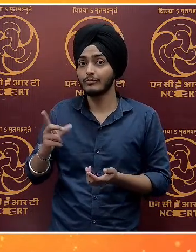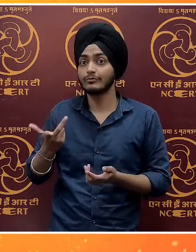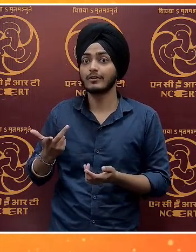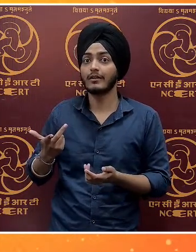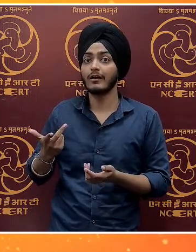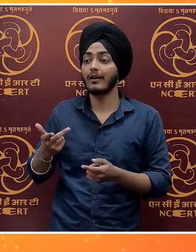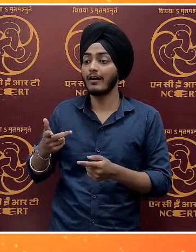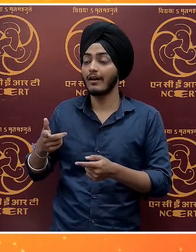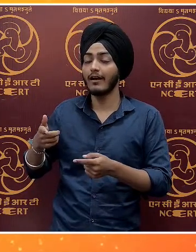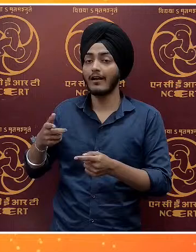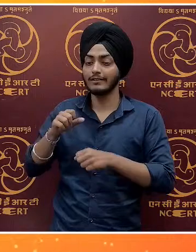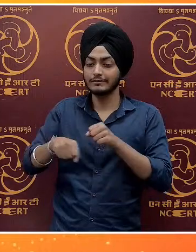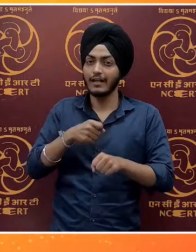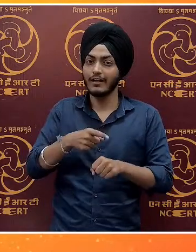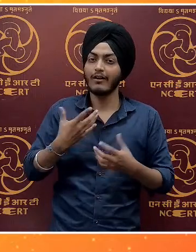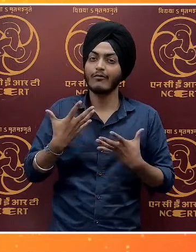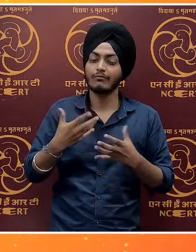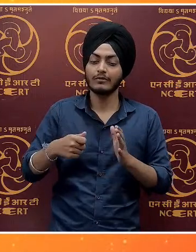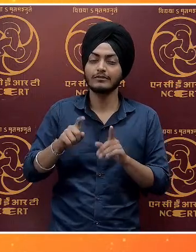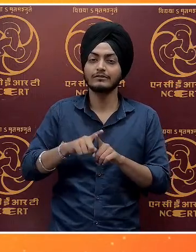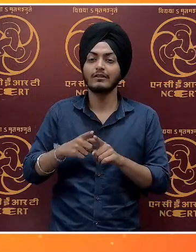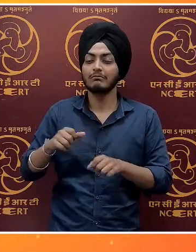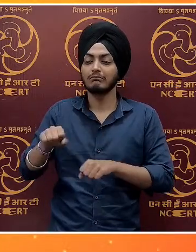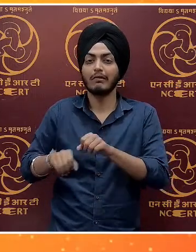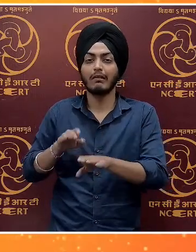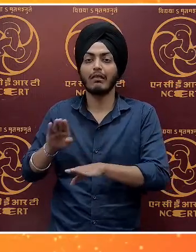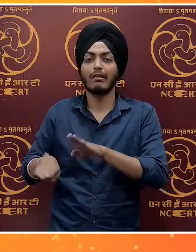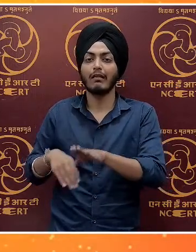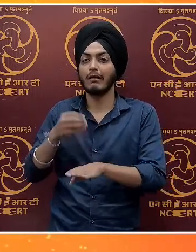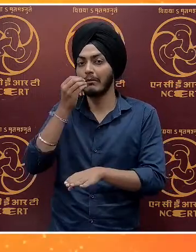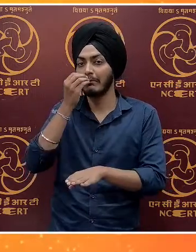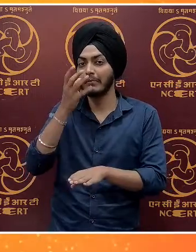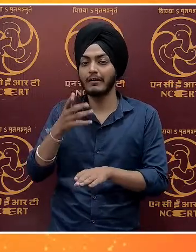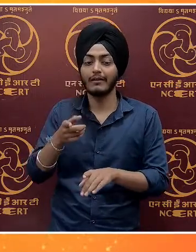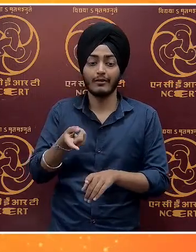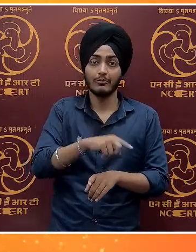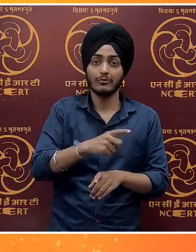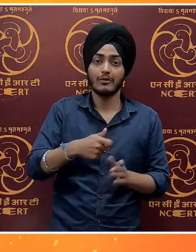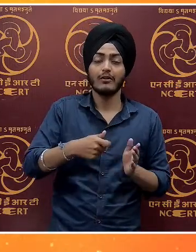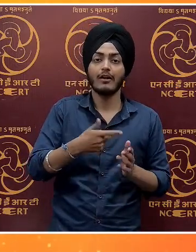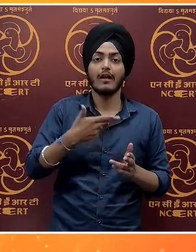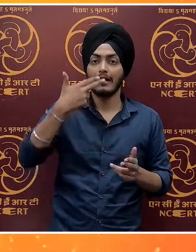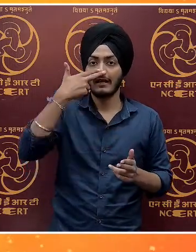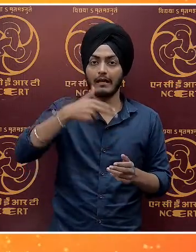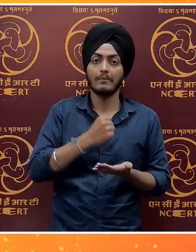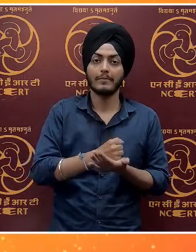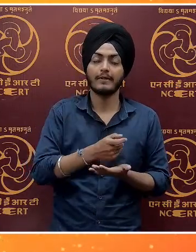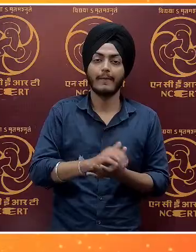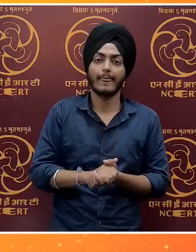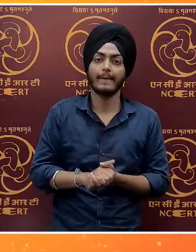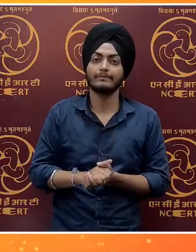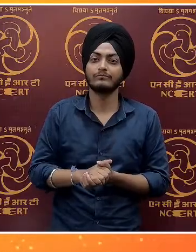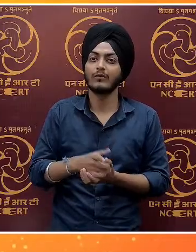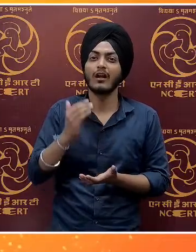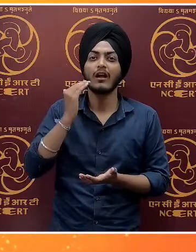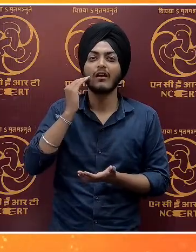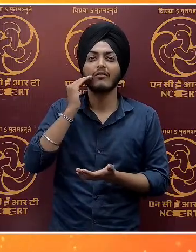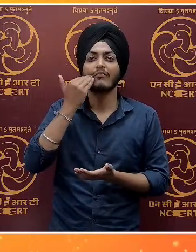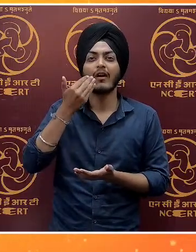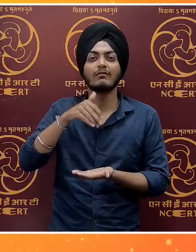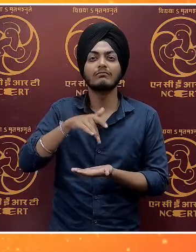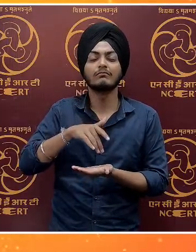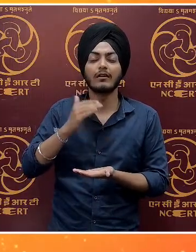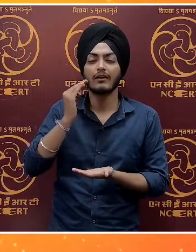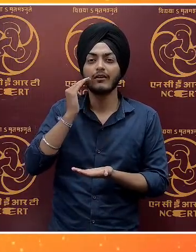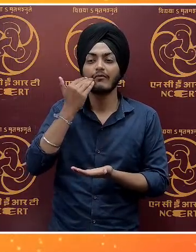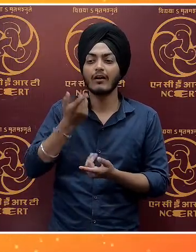to run. Do you know that when do we celebrate Bicycle Day? No, I don't know. When do we celebrate it?